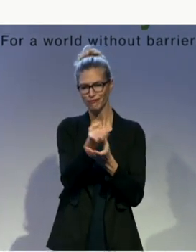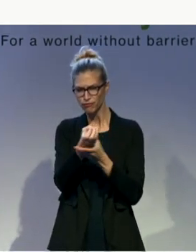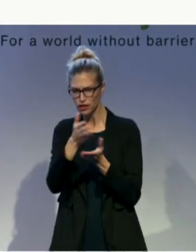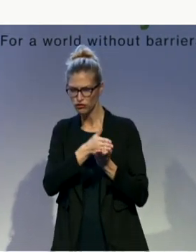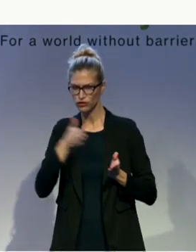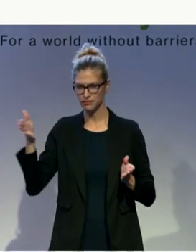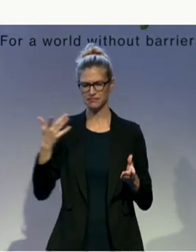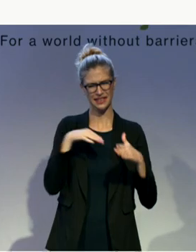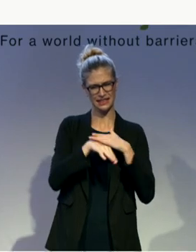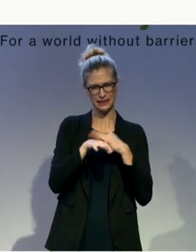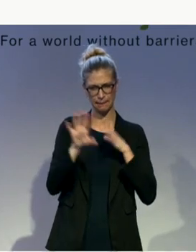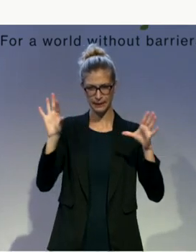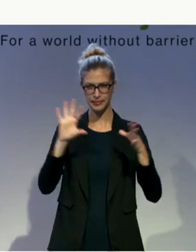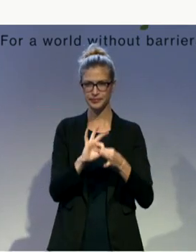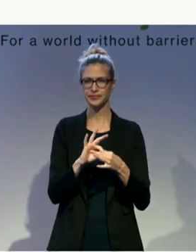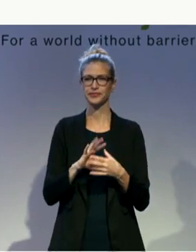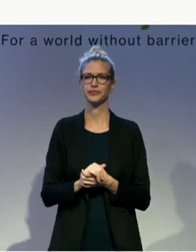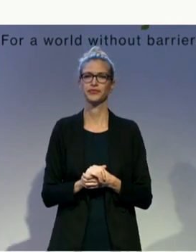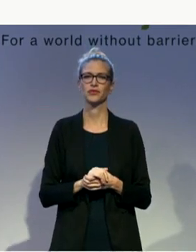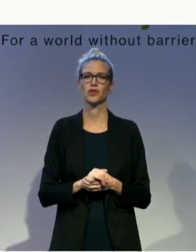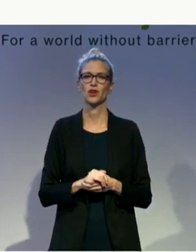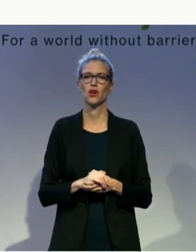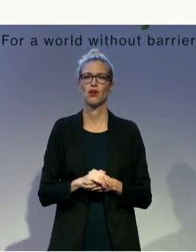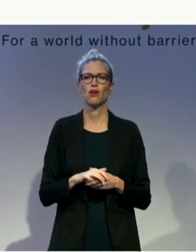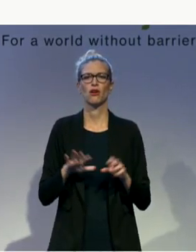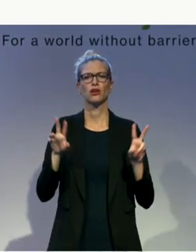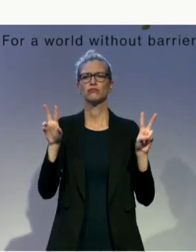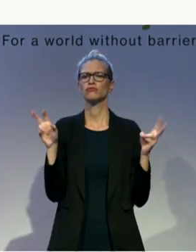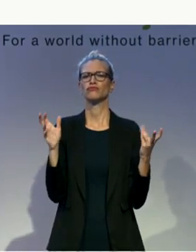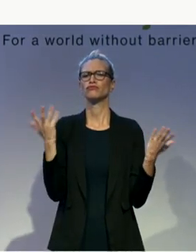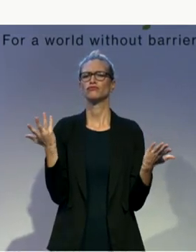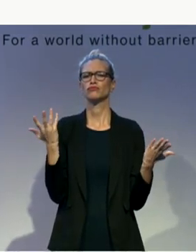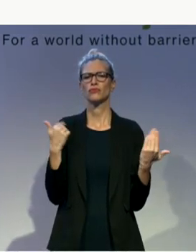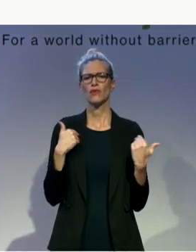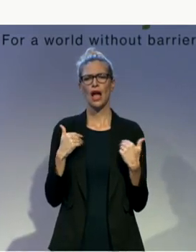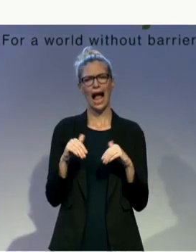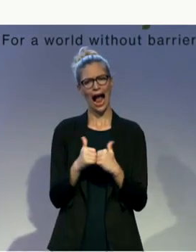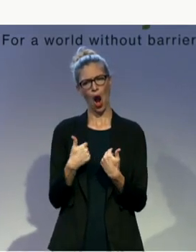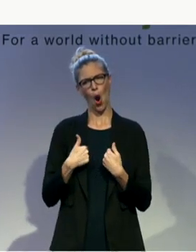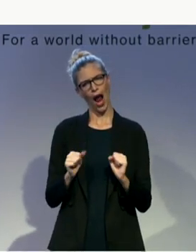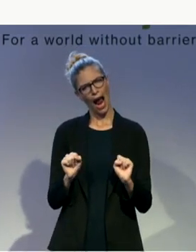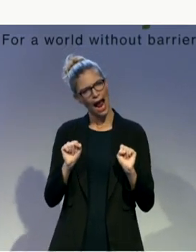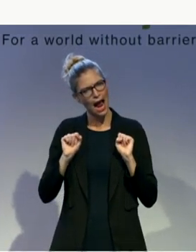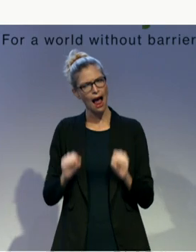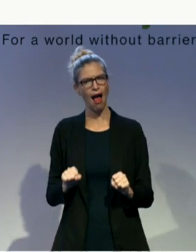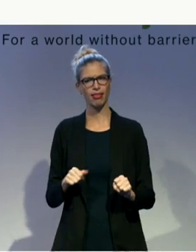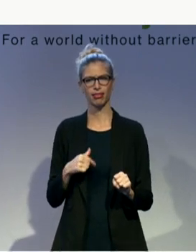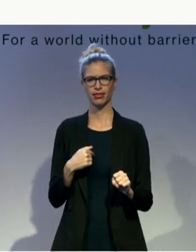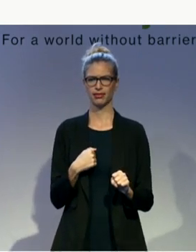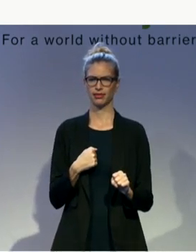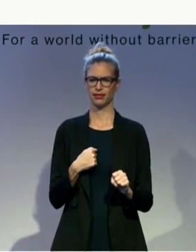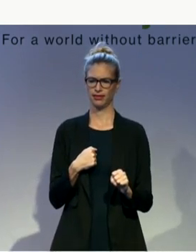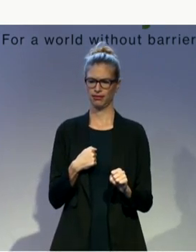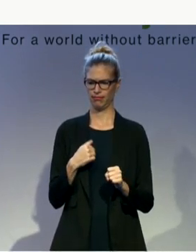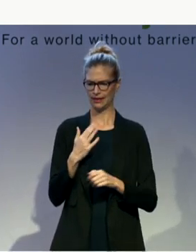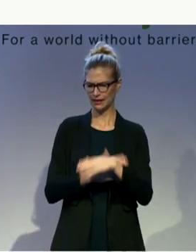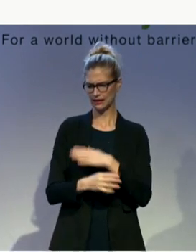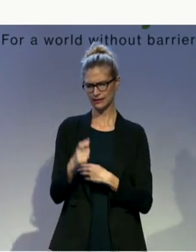accessibility of elections, about engaging with voters with